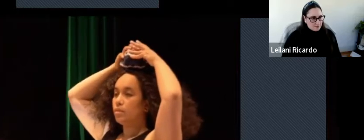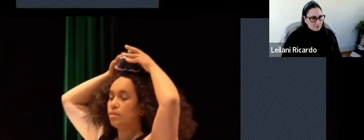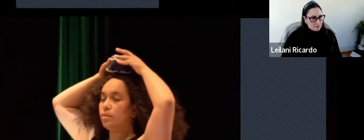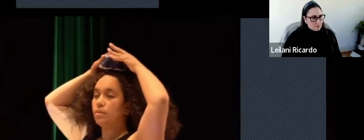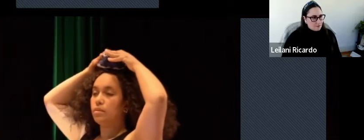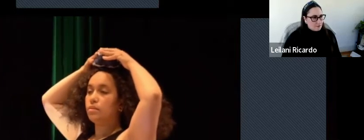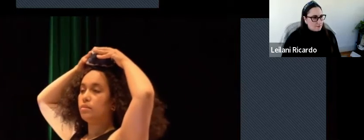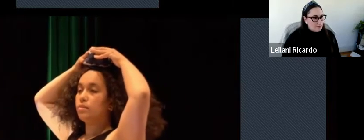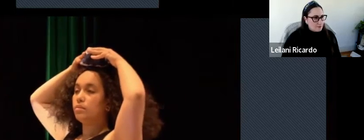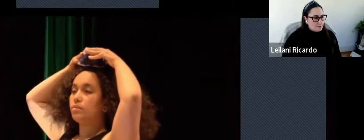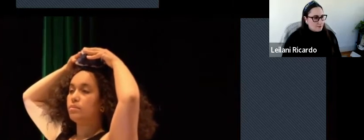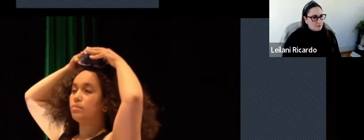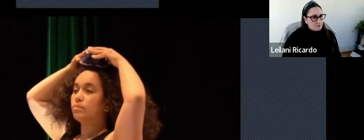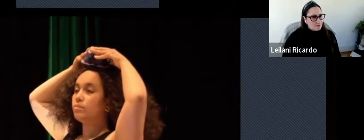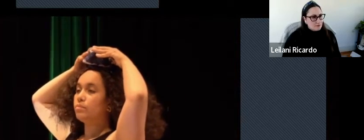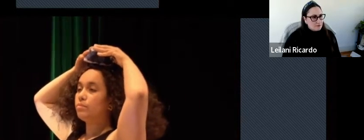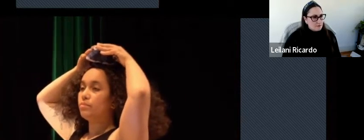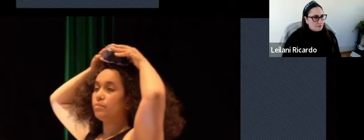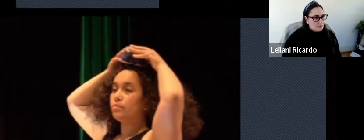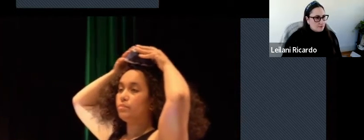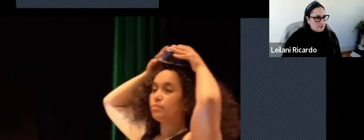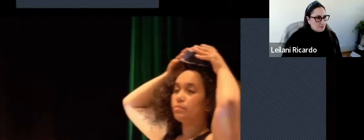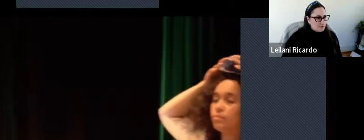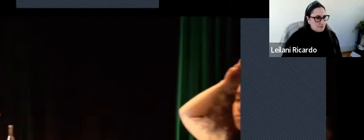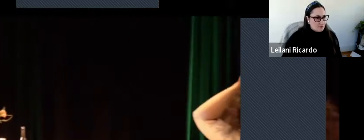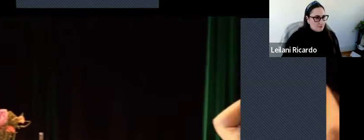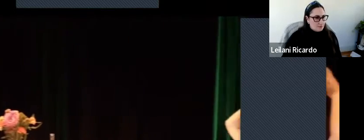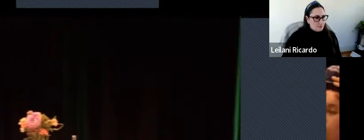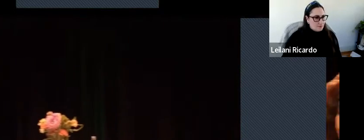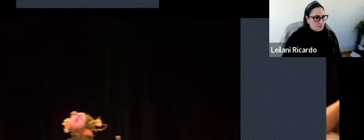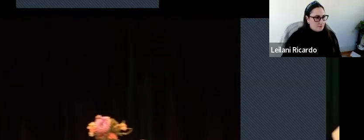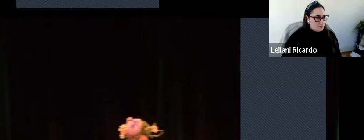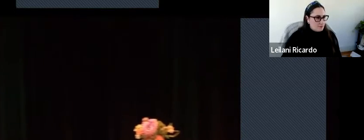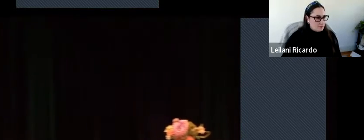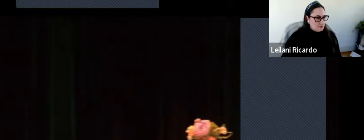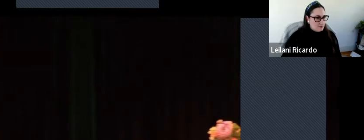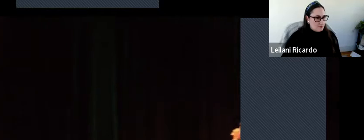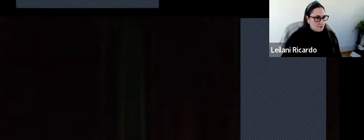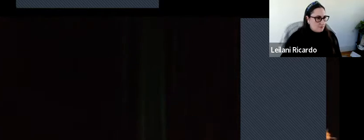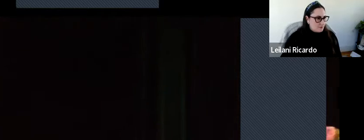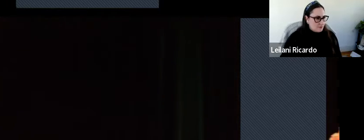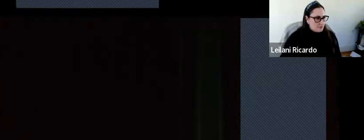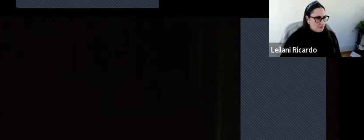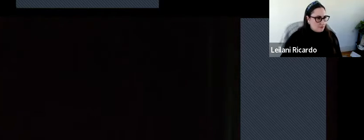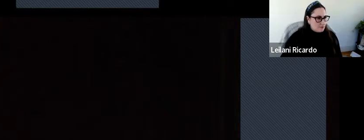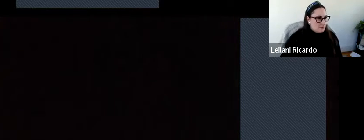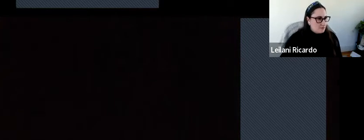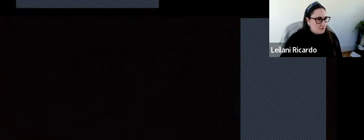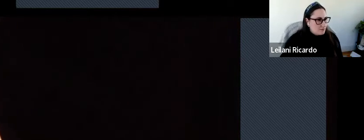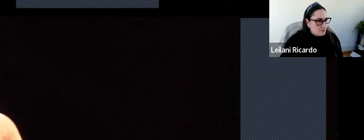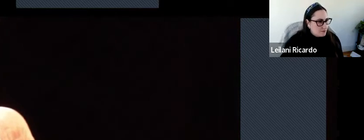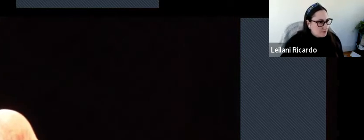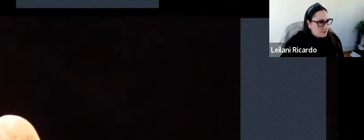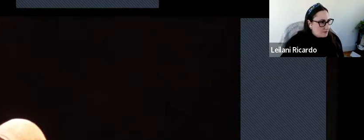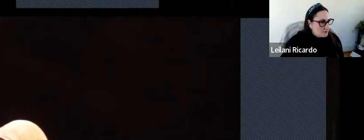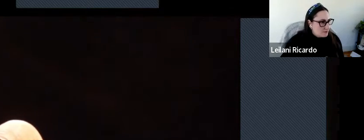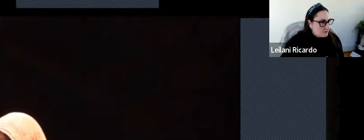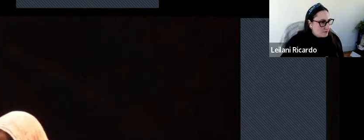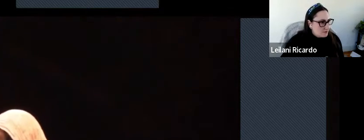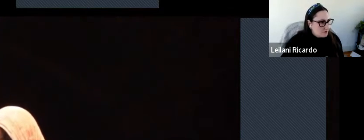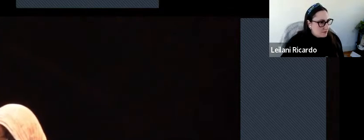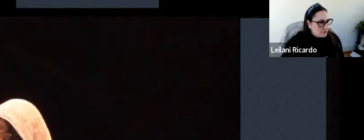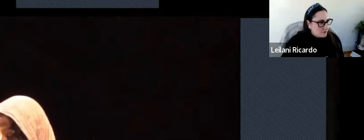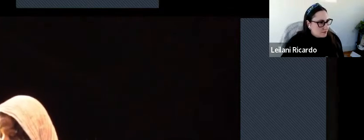These are decisions we must all make, because the thriving of lineage unknown depends on it.